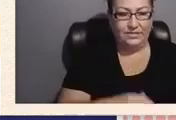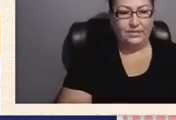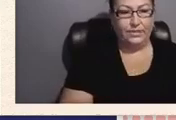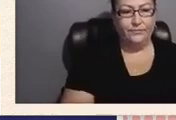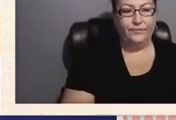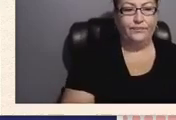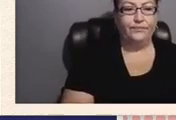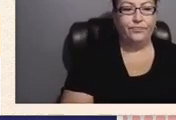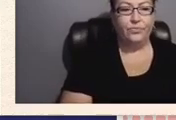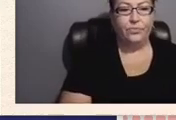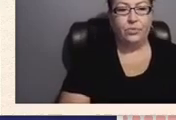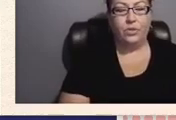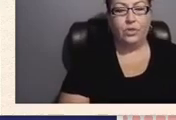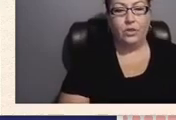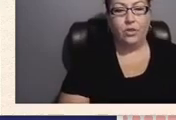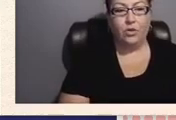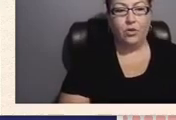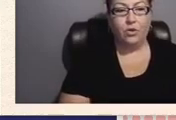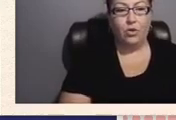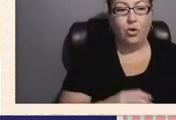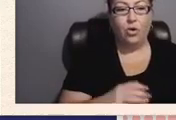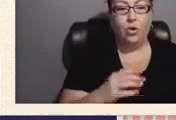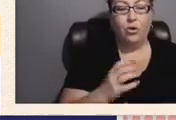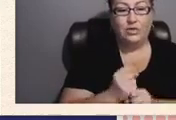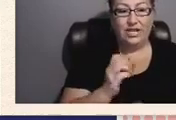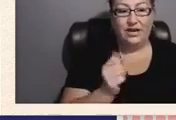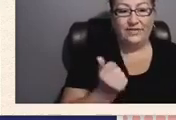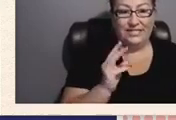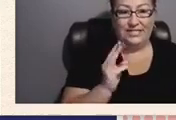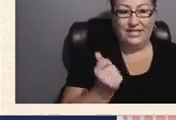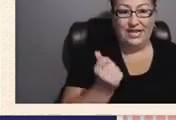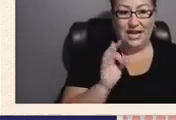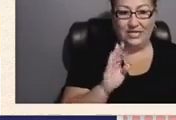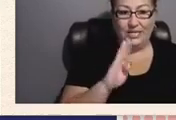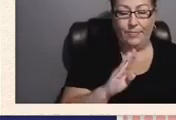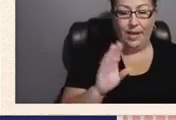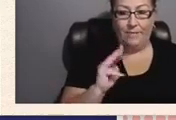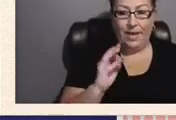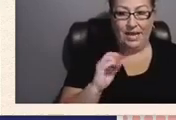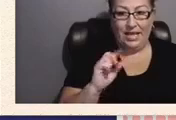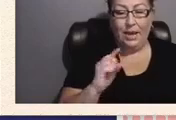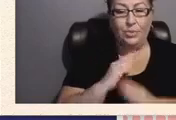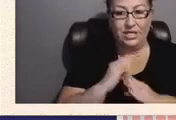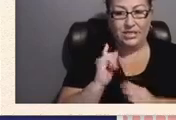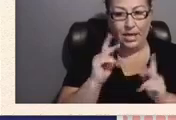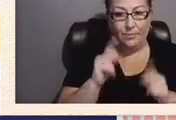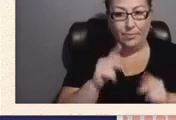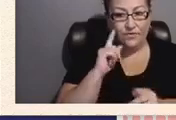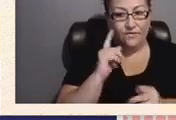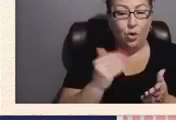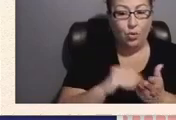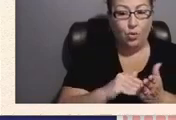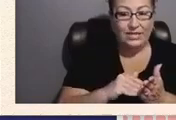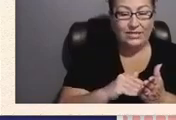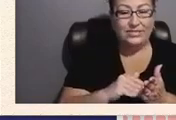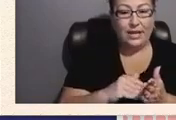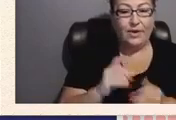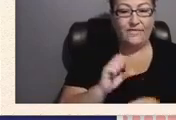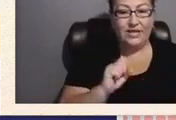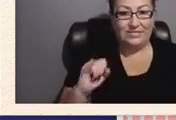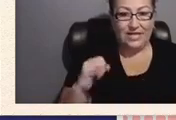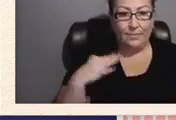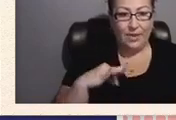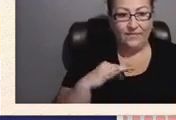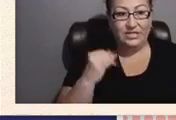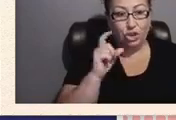The receipt of 1619B Medicaid protects the individual for reinstatement of SSI benefits should that accountable